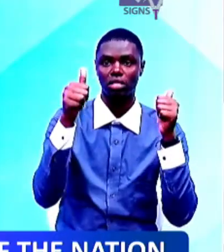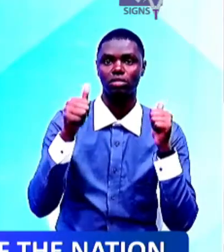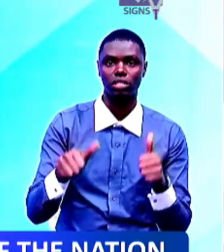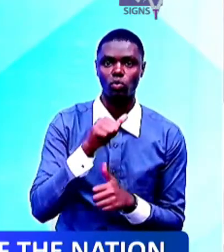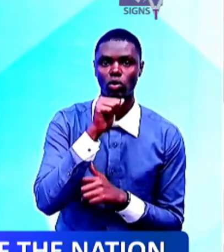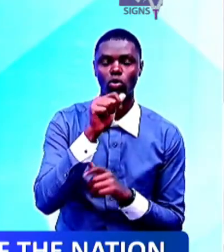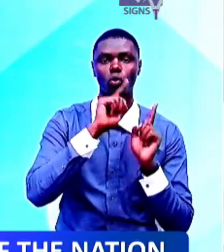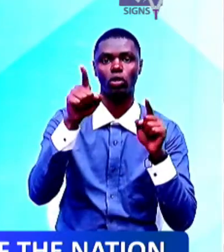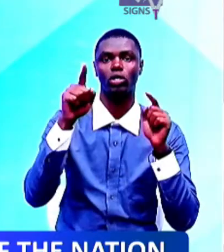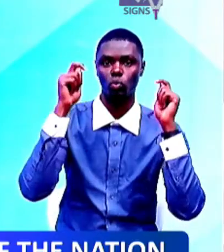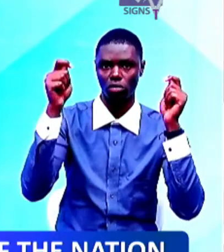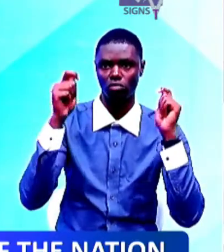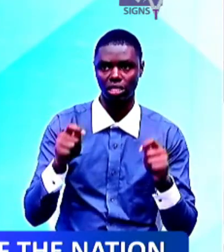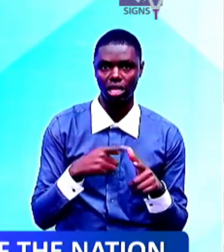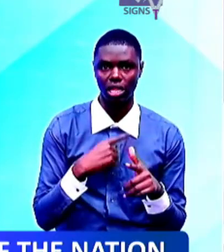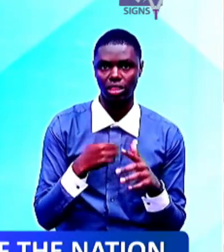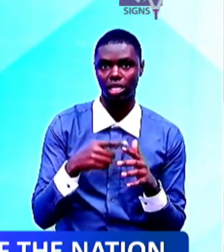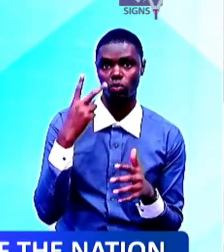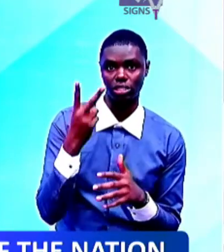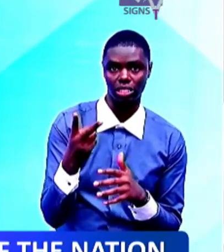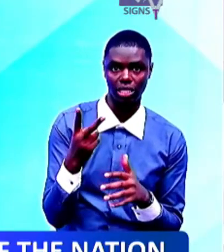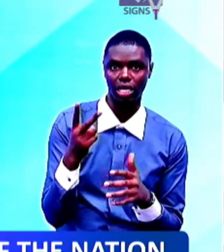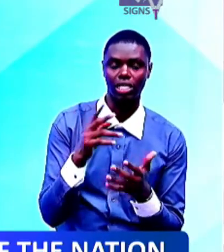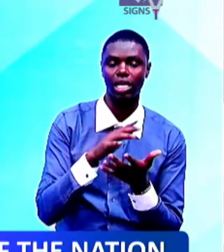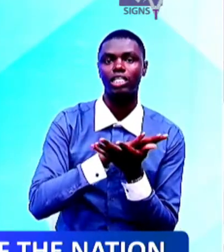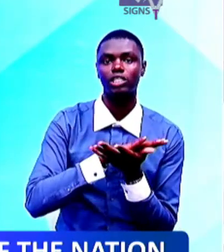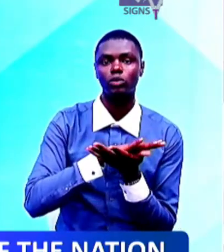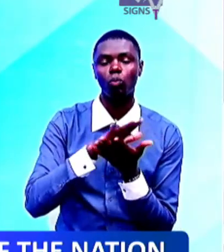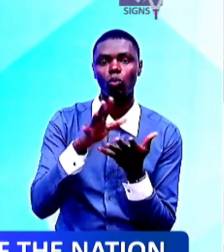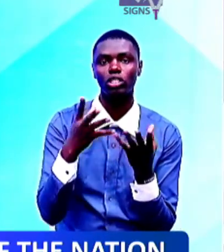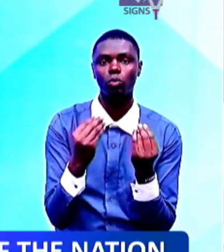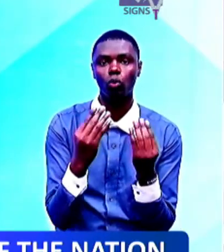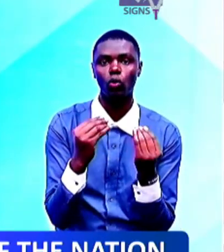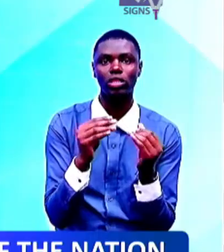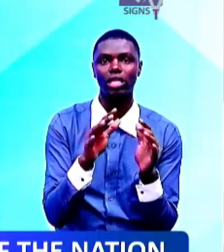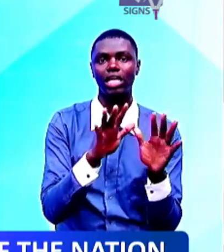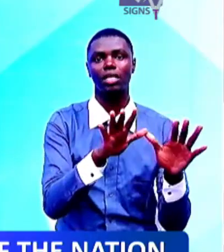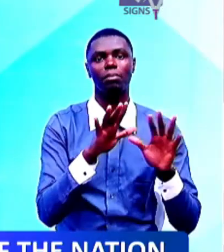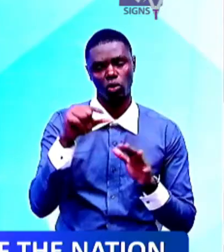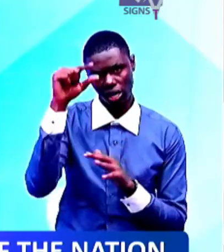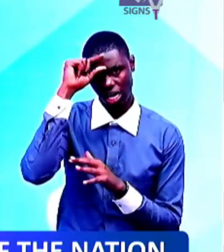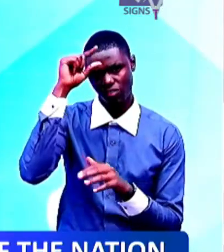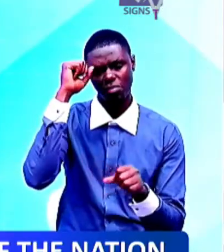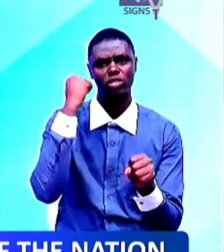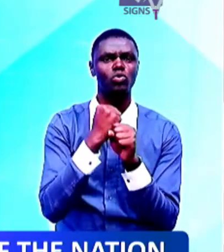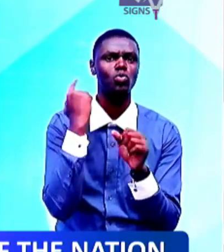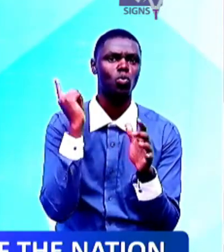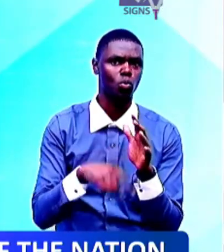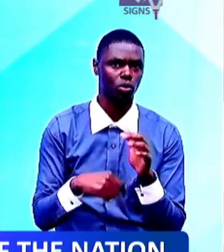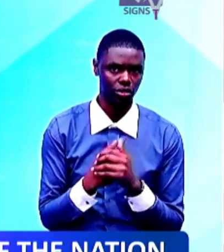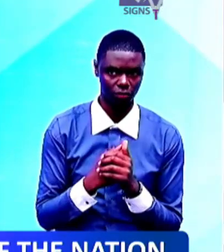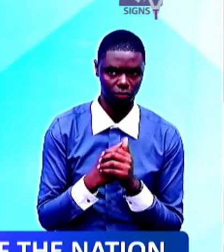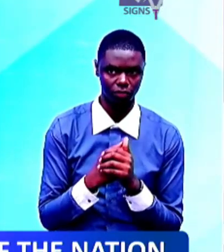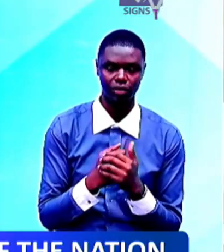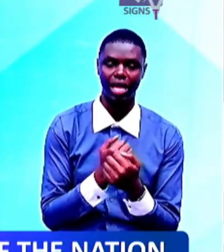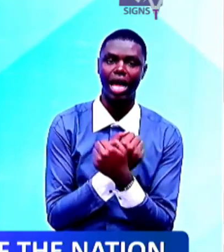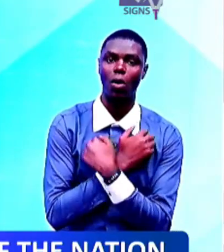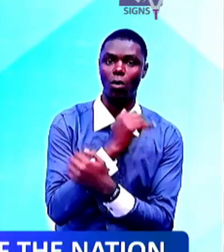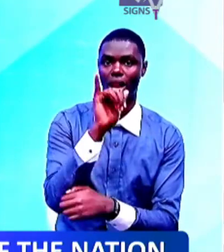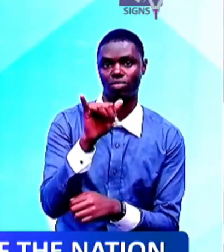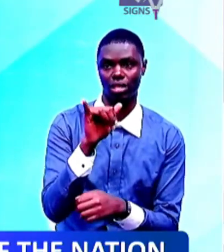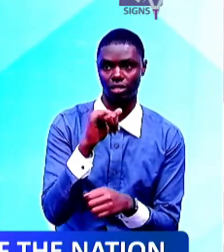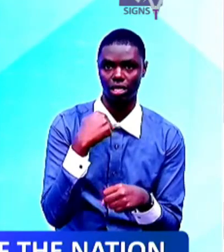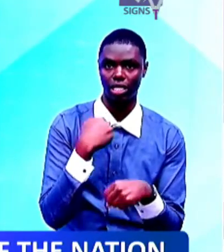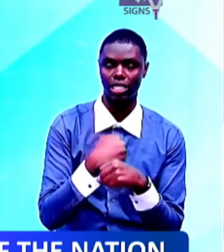go to demonstrations, and you start to see that smooth rebellion, then what is the government going to do? For me, I love it. At least it